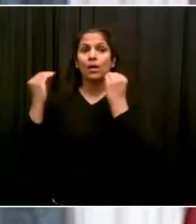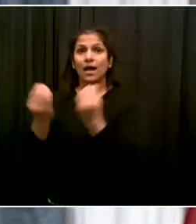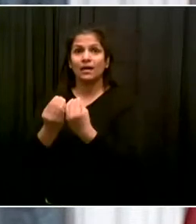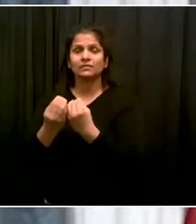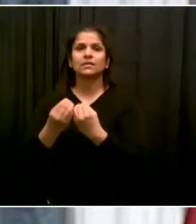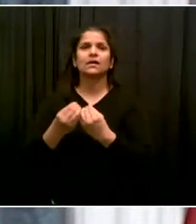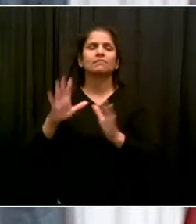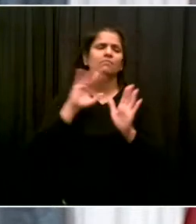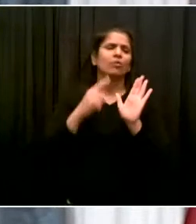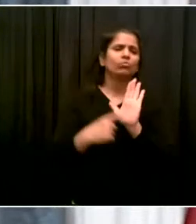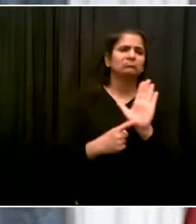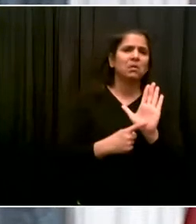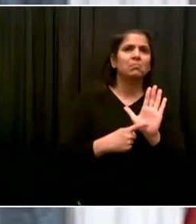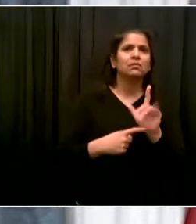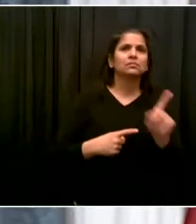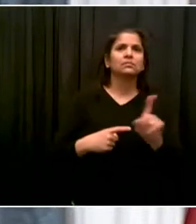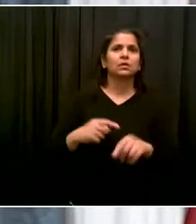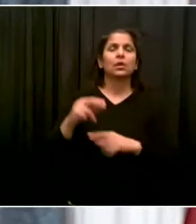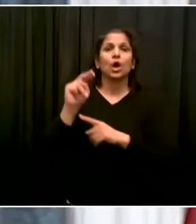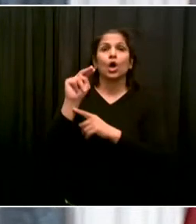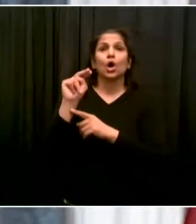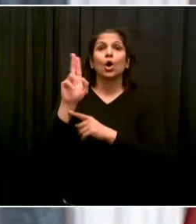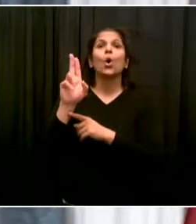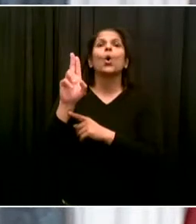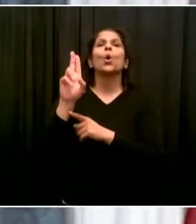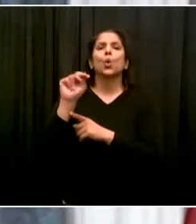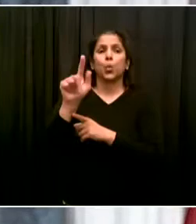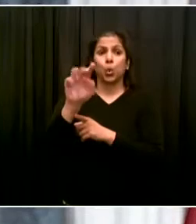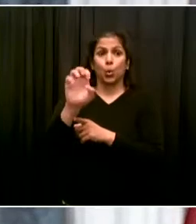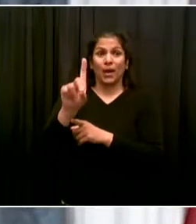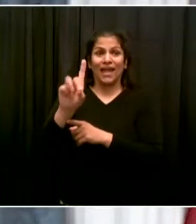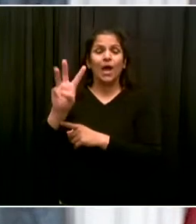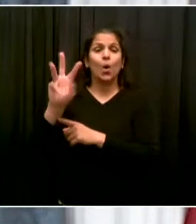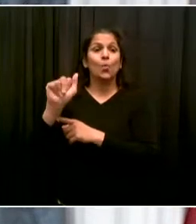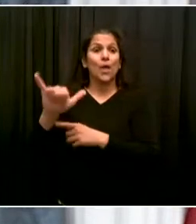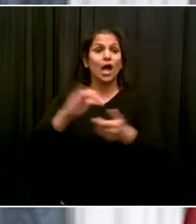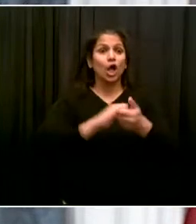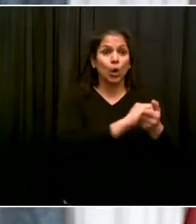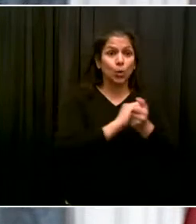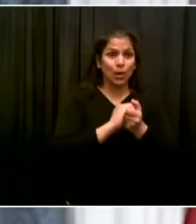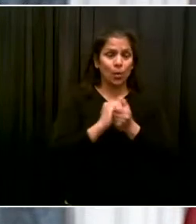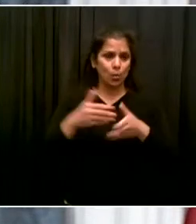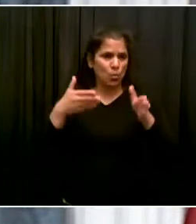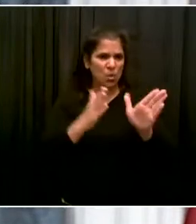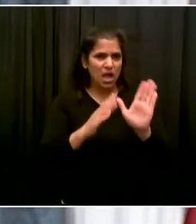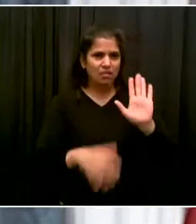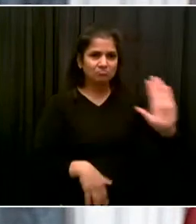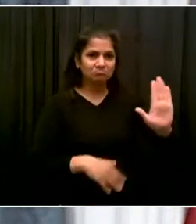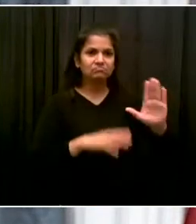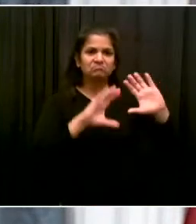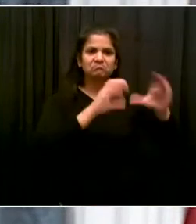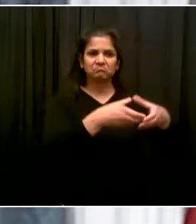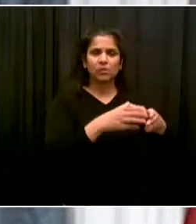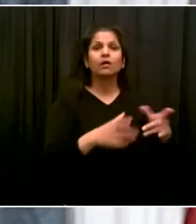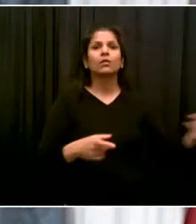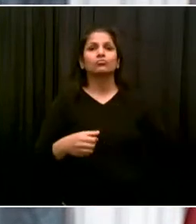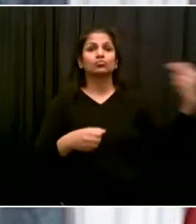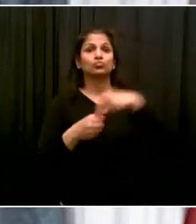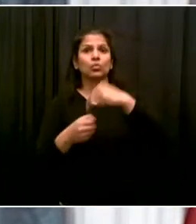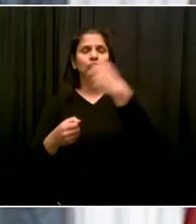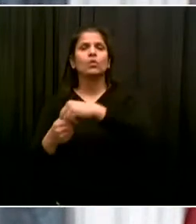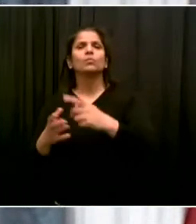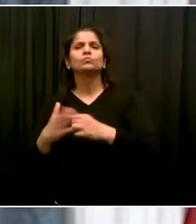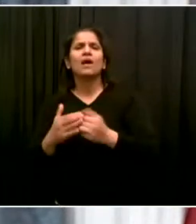Community Schools for Excellence. This year is so important to really build partnerships to bring our schools back and to make